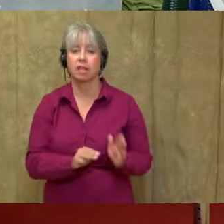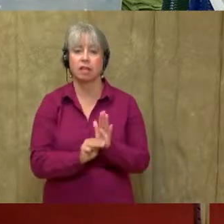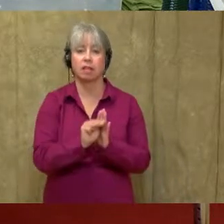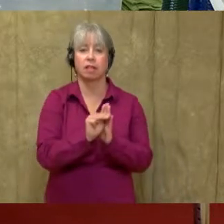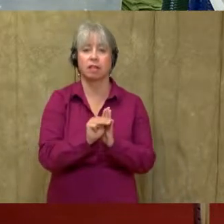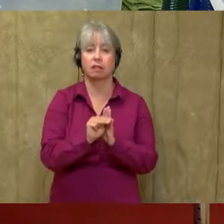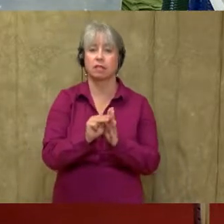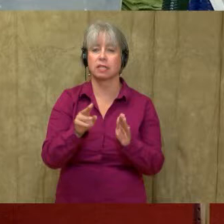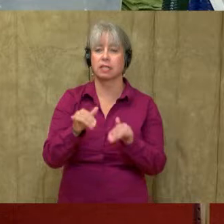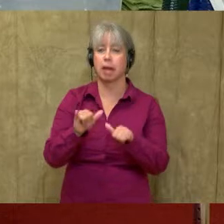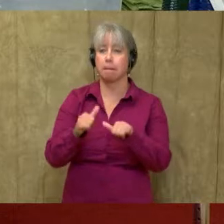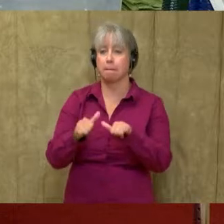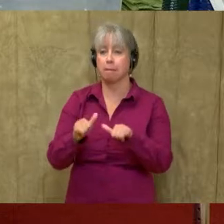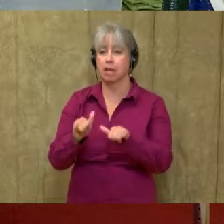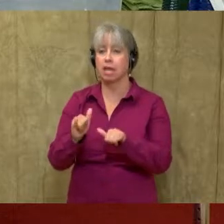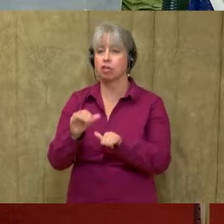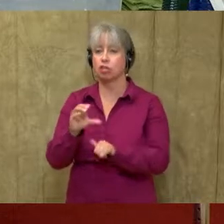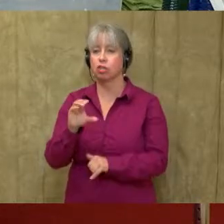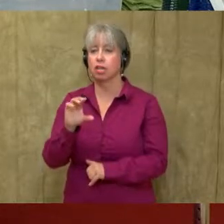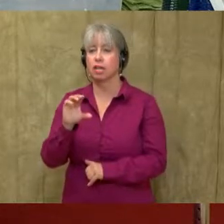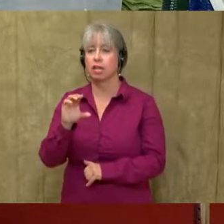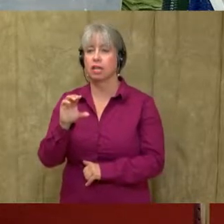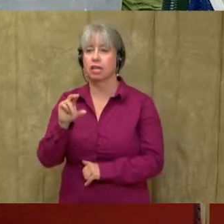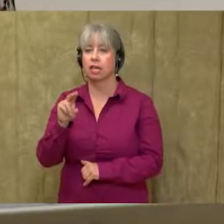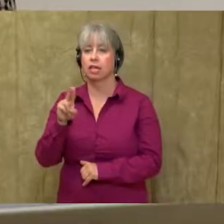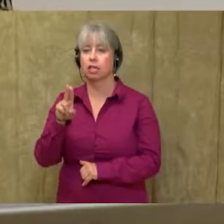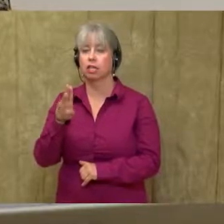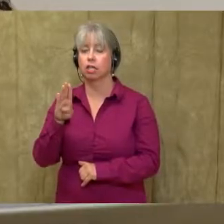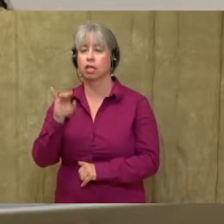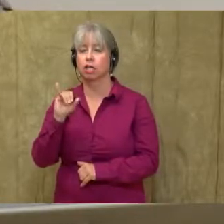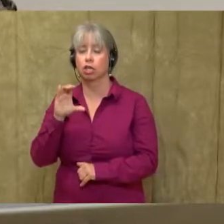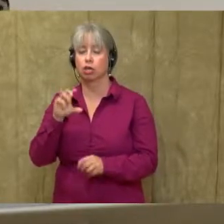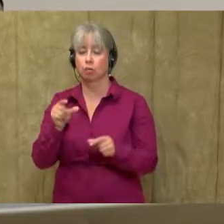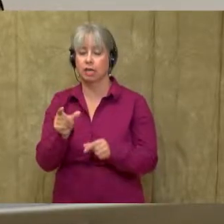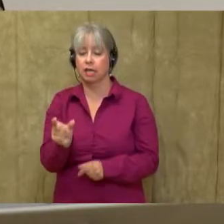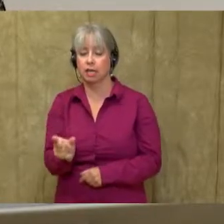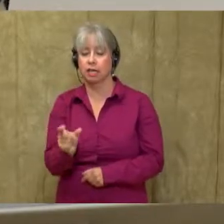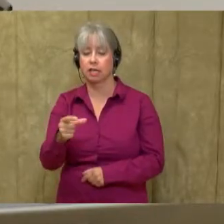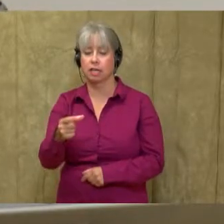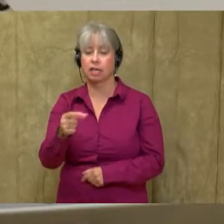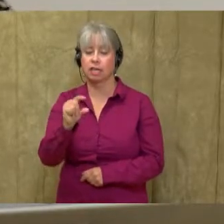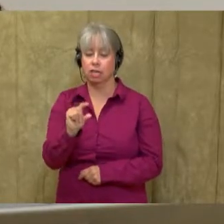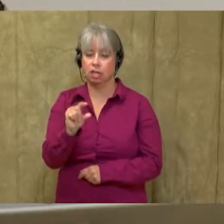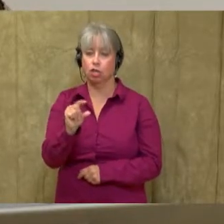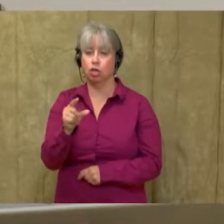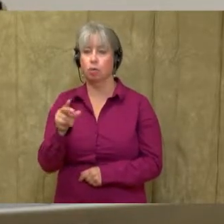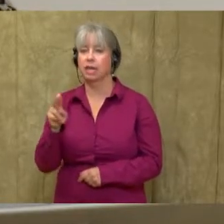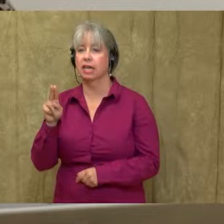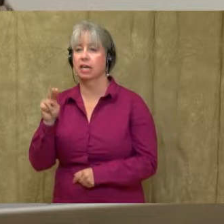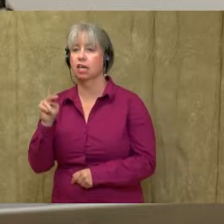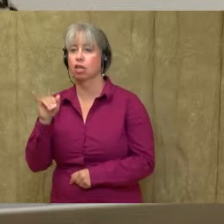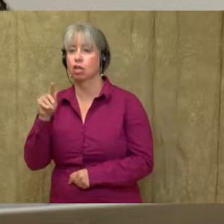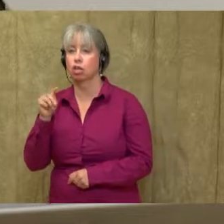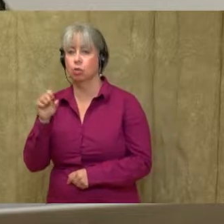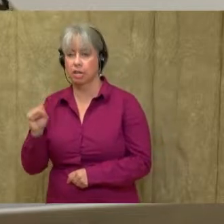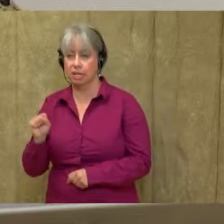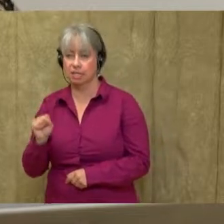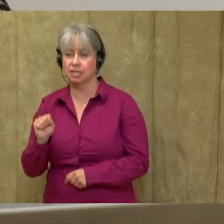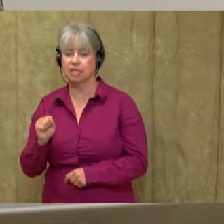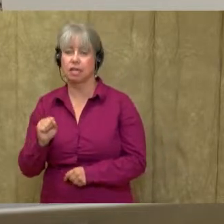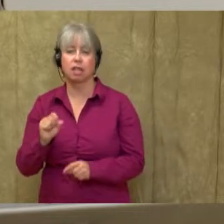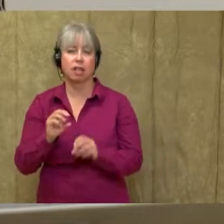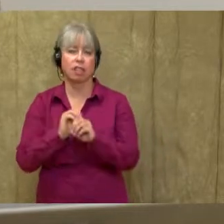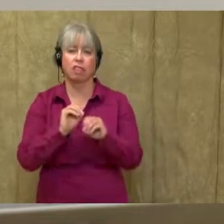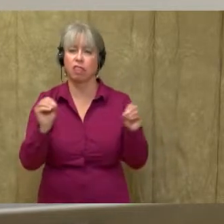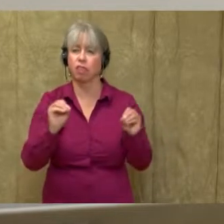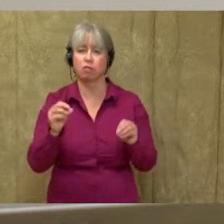measured in cubic units. There's not an actual height of this sphere because it's circular.